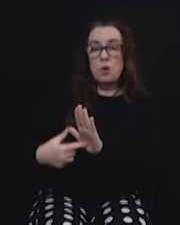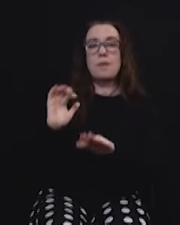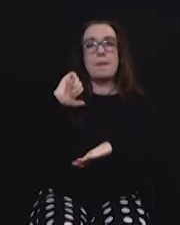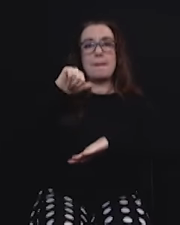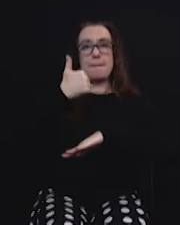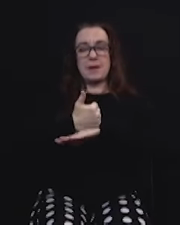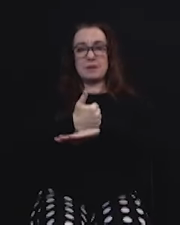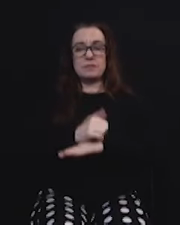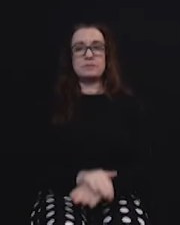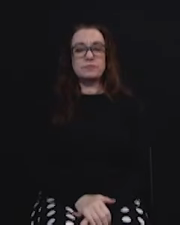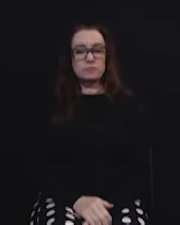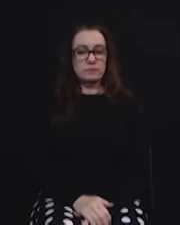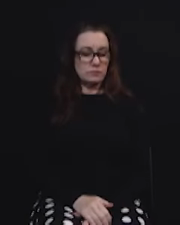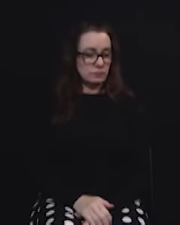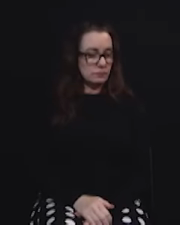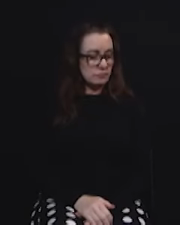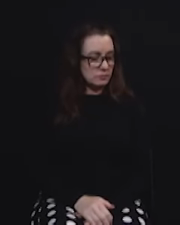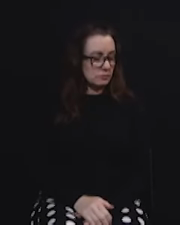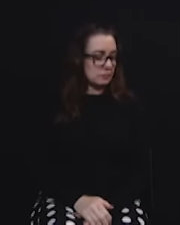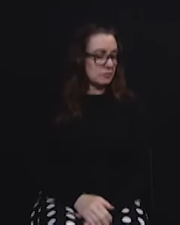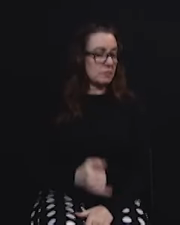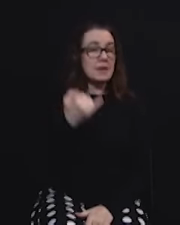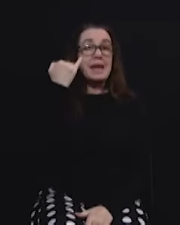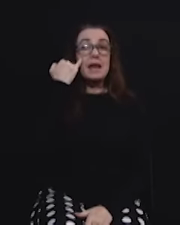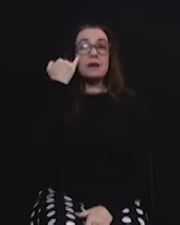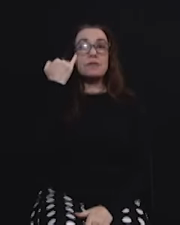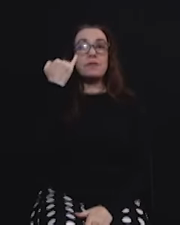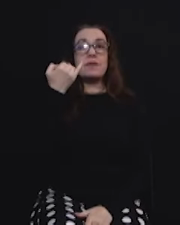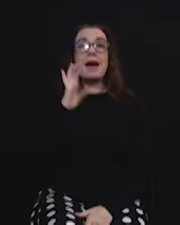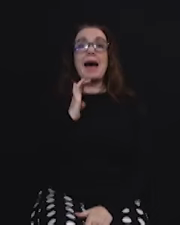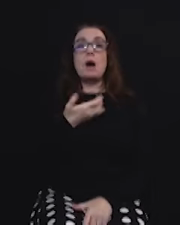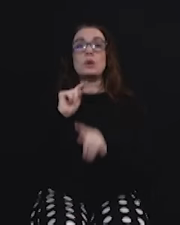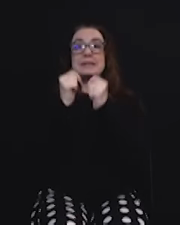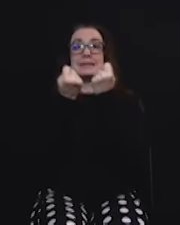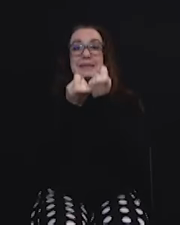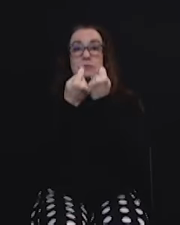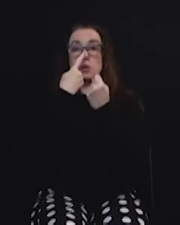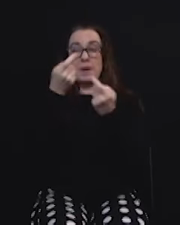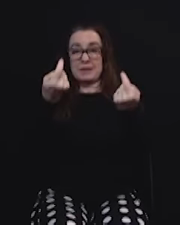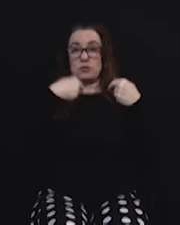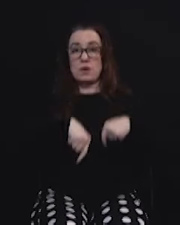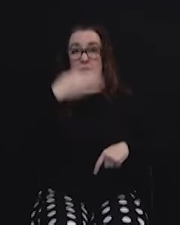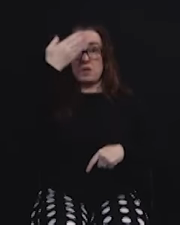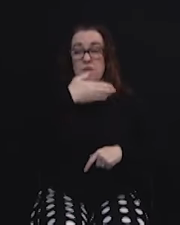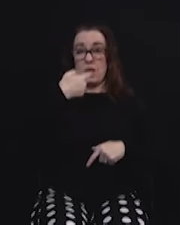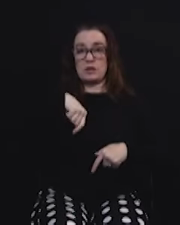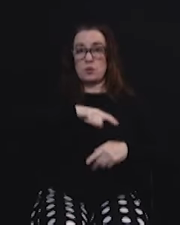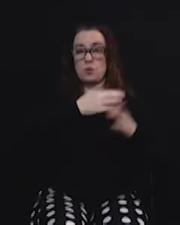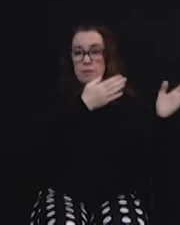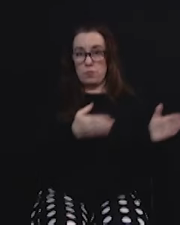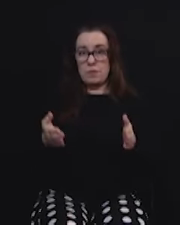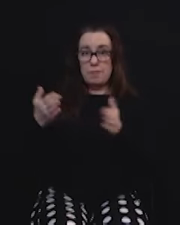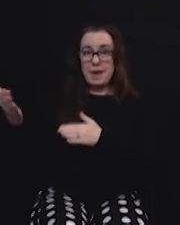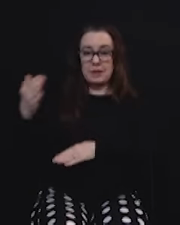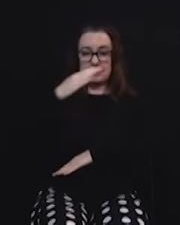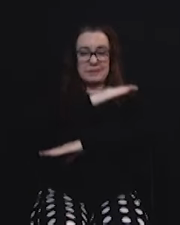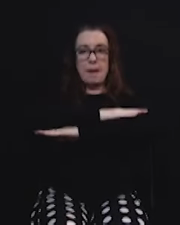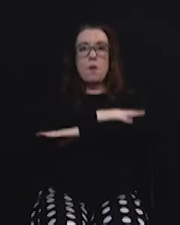Amen. And if our communion stewards would come forward and our altar prayer team as we prepare to partake of